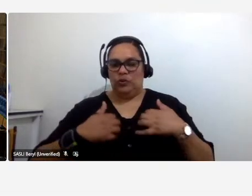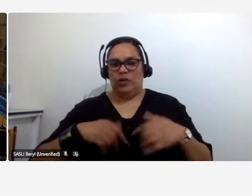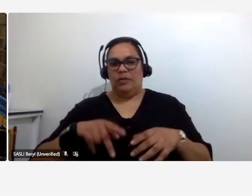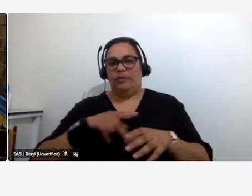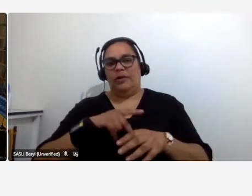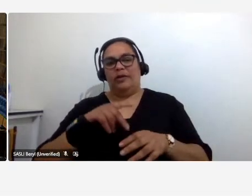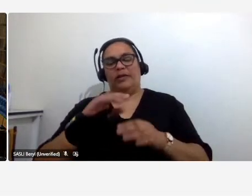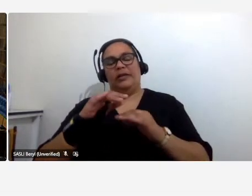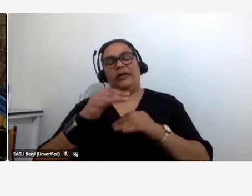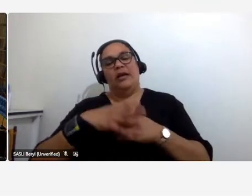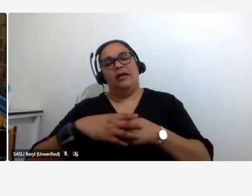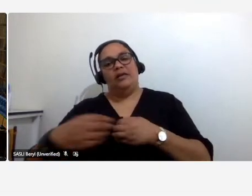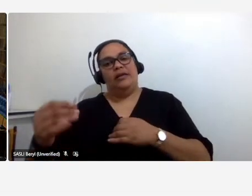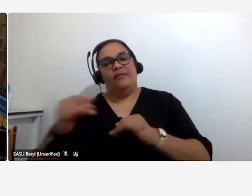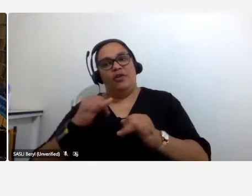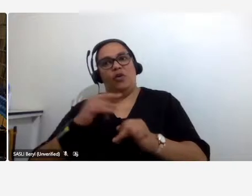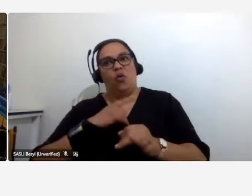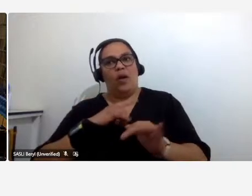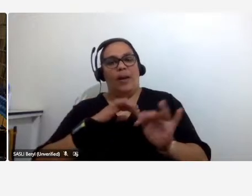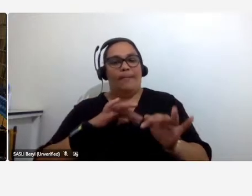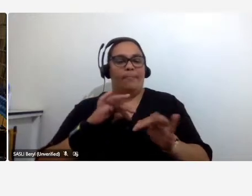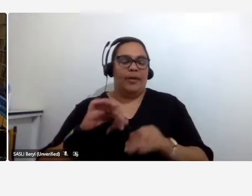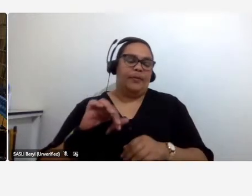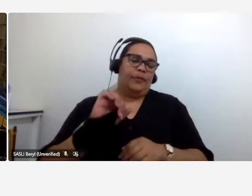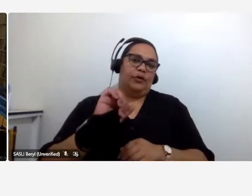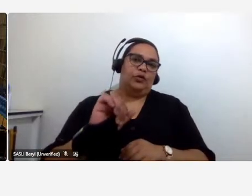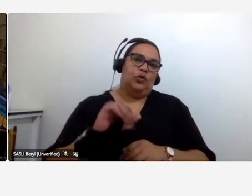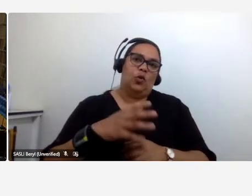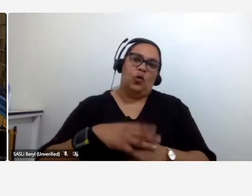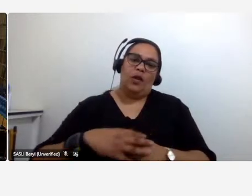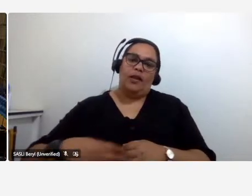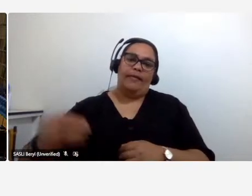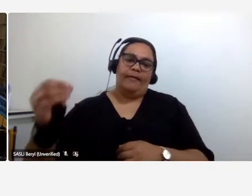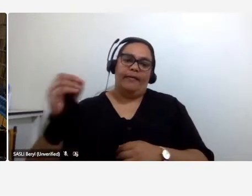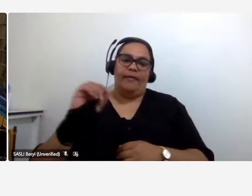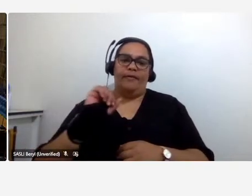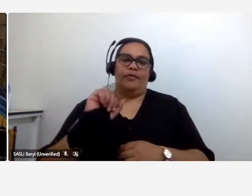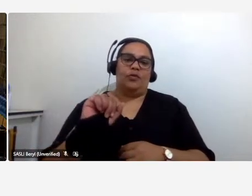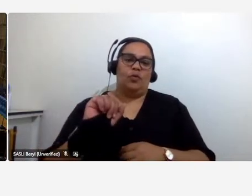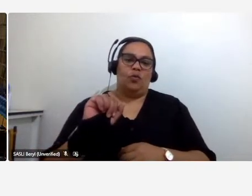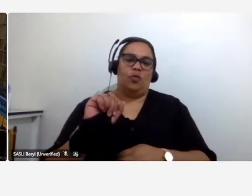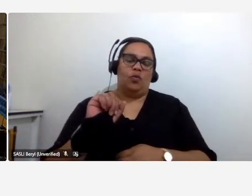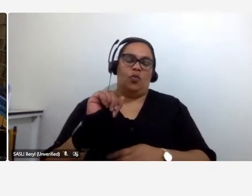exit interviews as to why people are leaving the